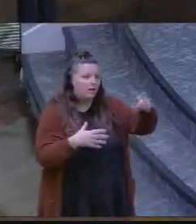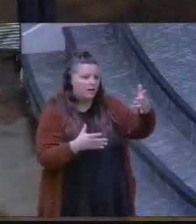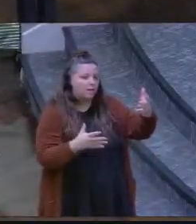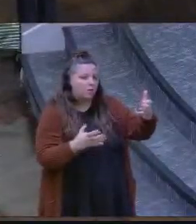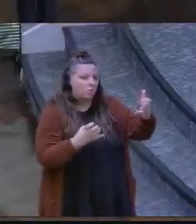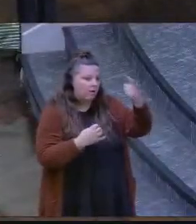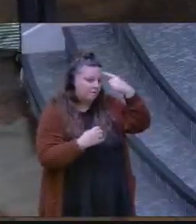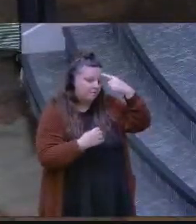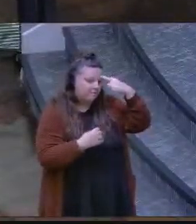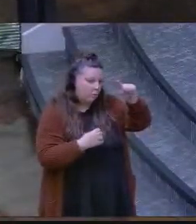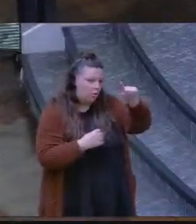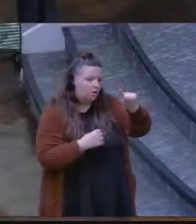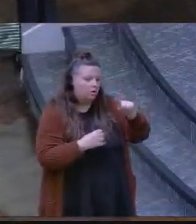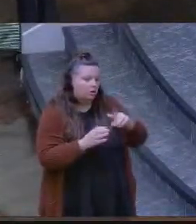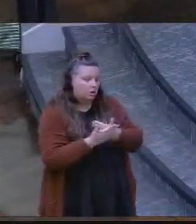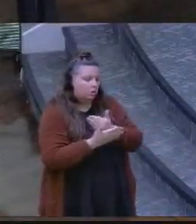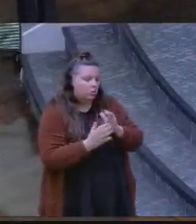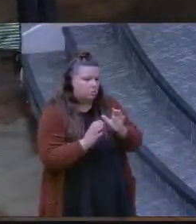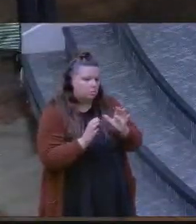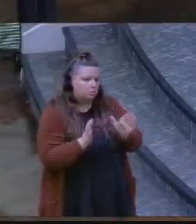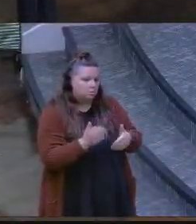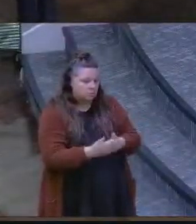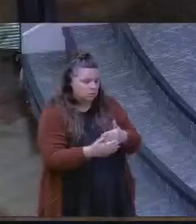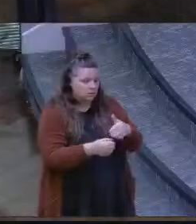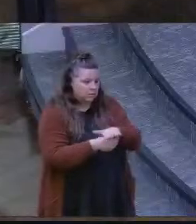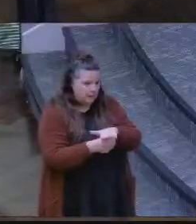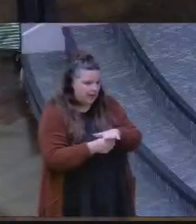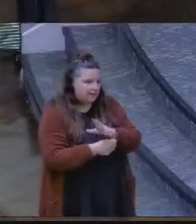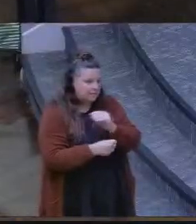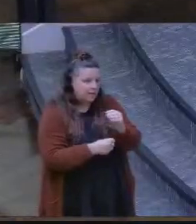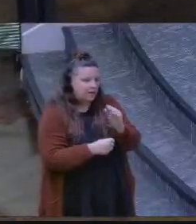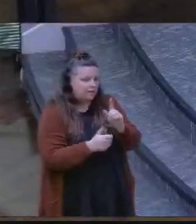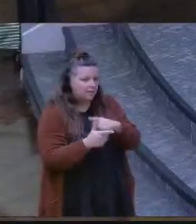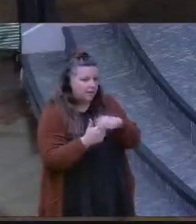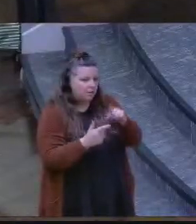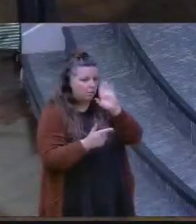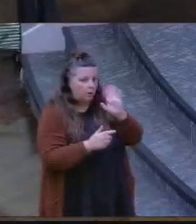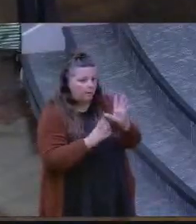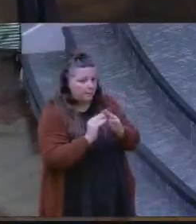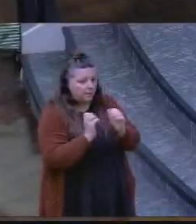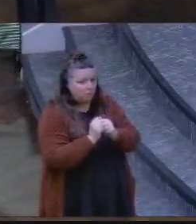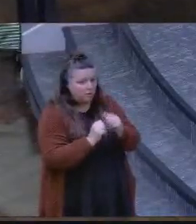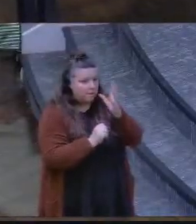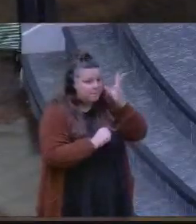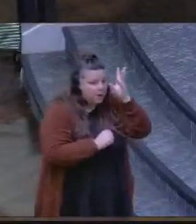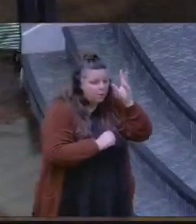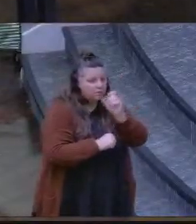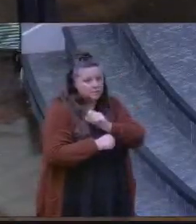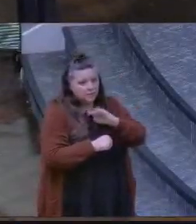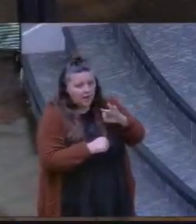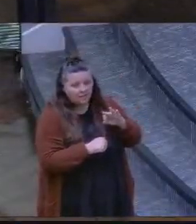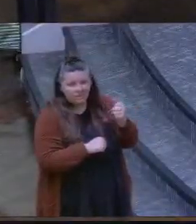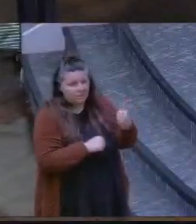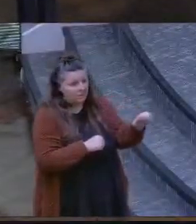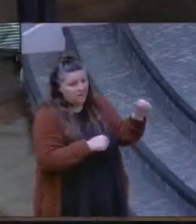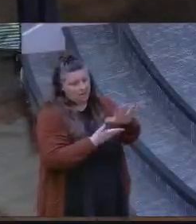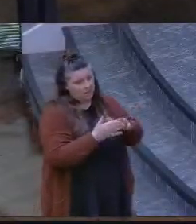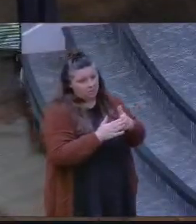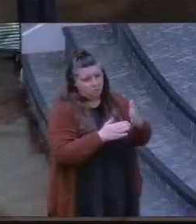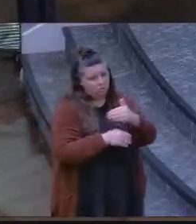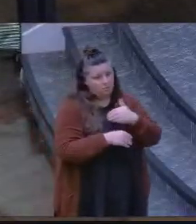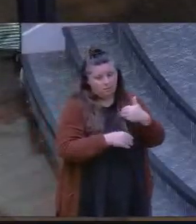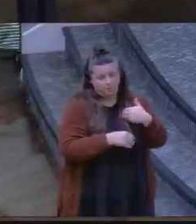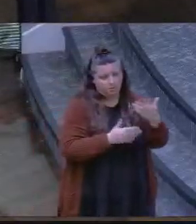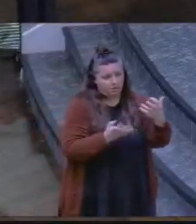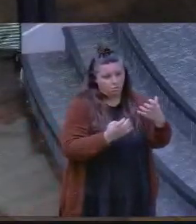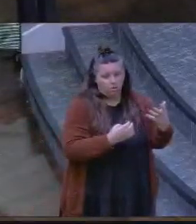But the next meeting will be to meet with parents, all the staff, I mean, basically any community member that wants to come and see what we're